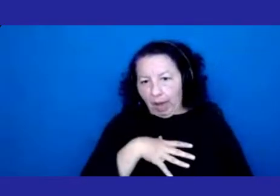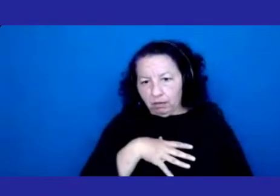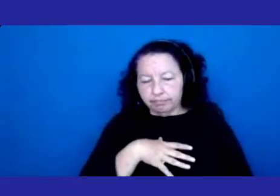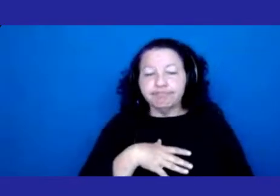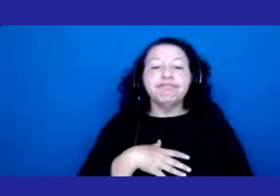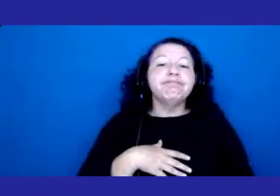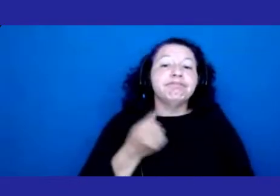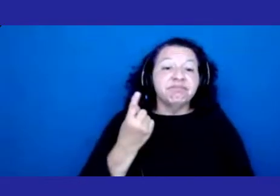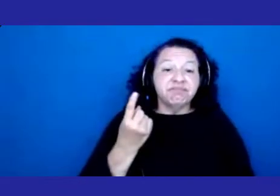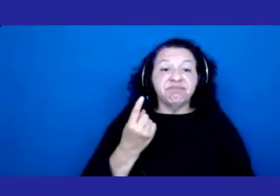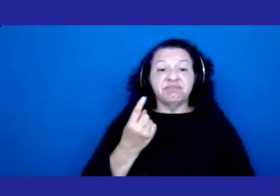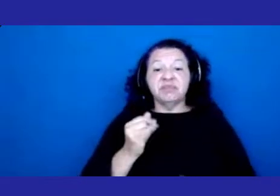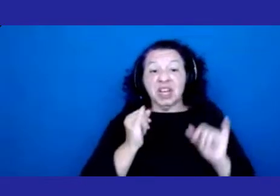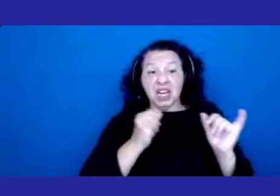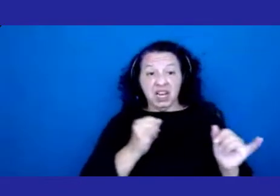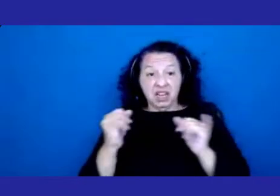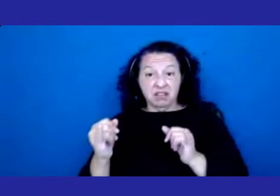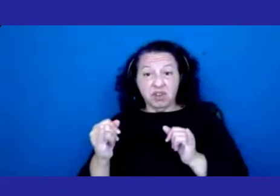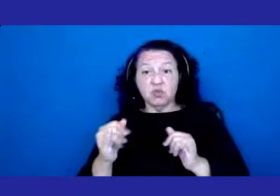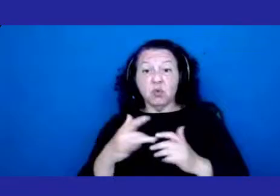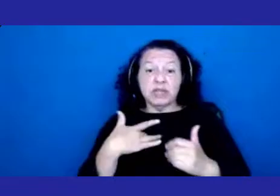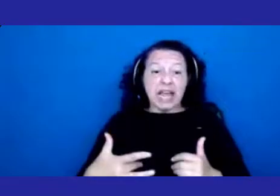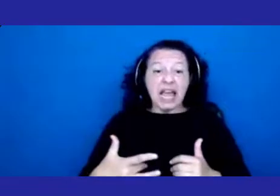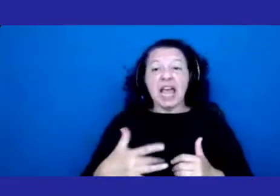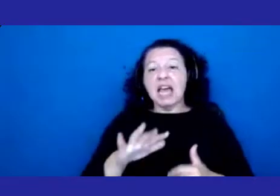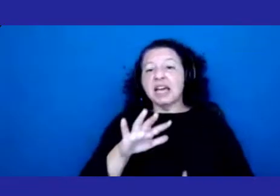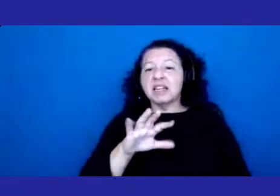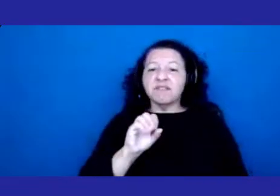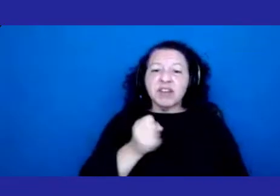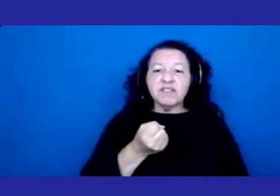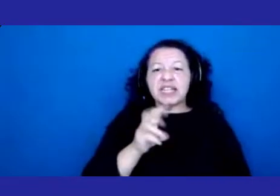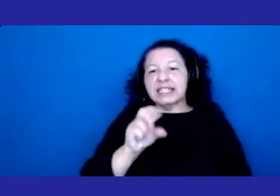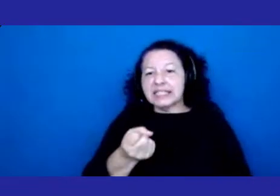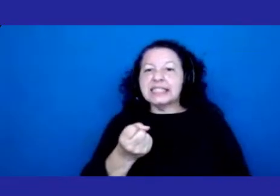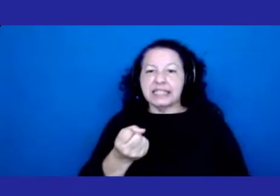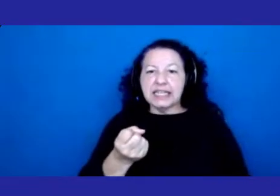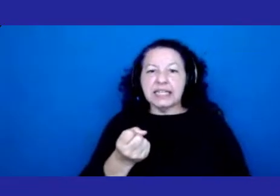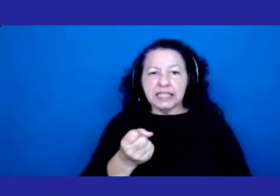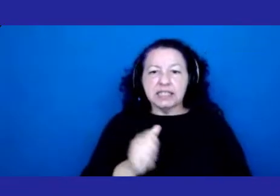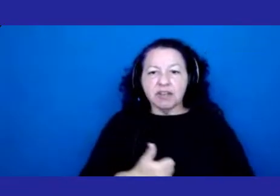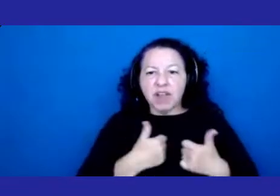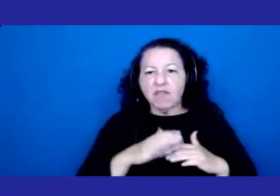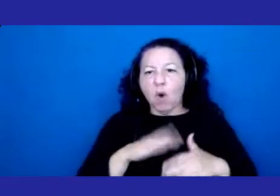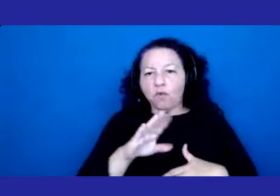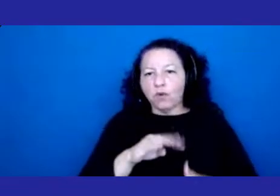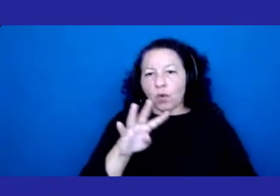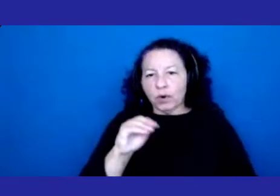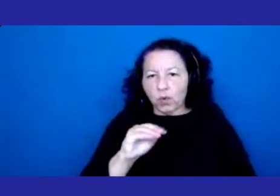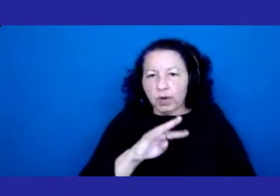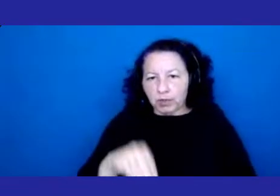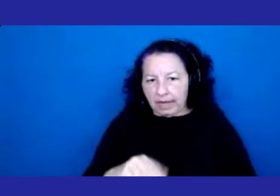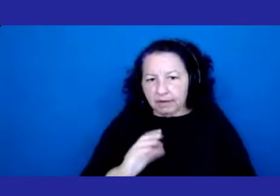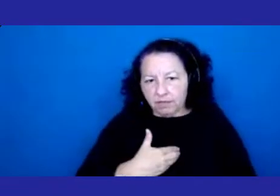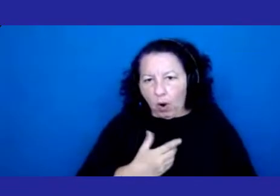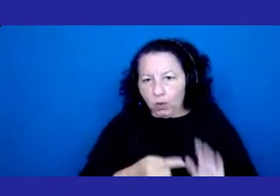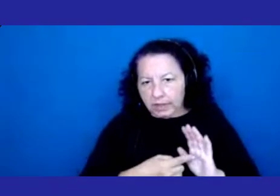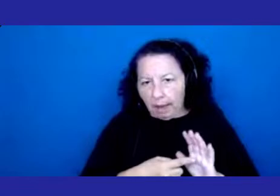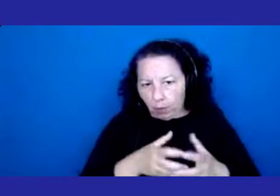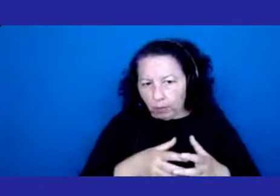individuals tended to be in the 5th and 6th decades of life. That was over 40% of the sample. Next slide,